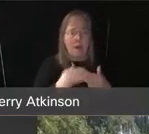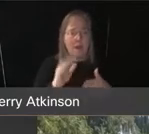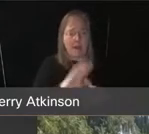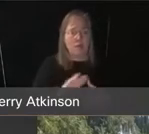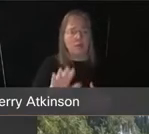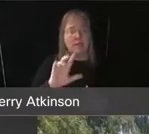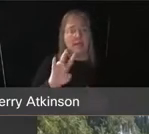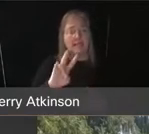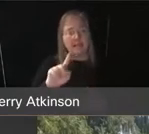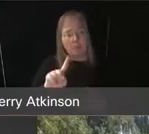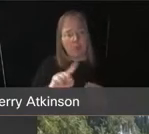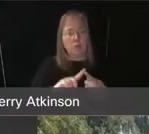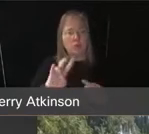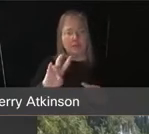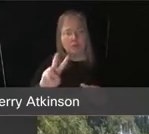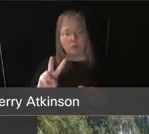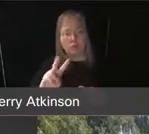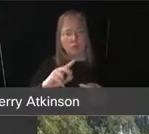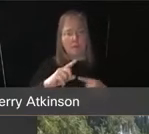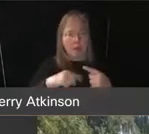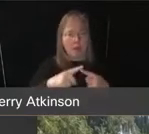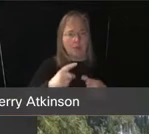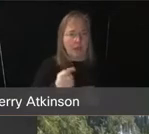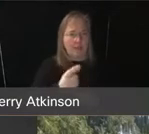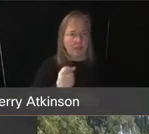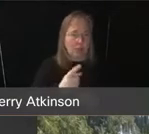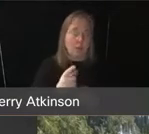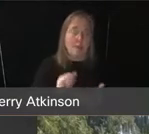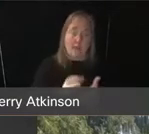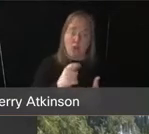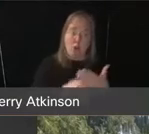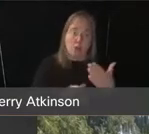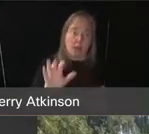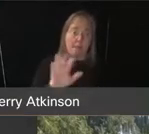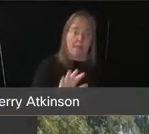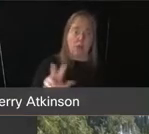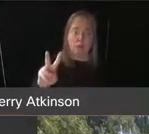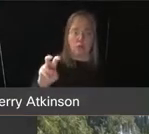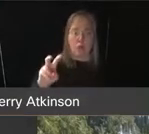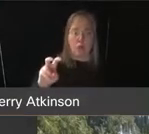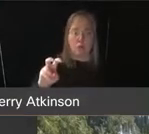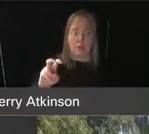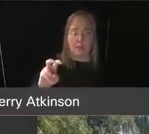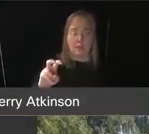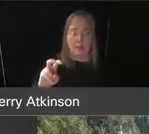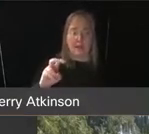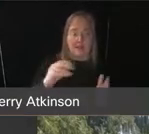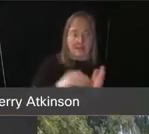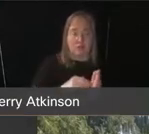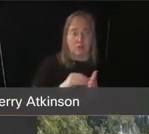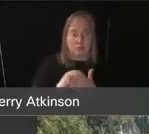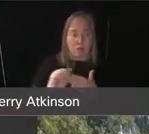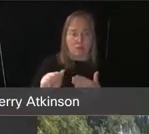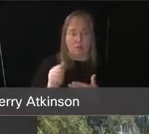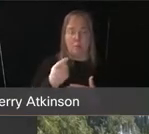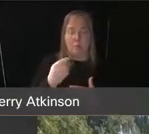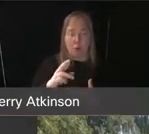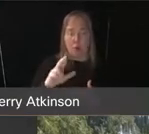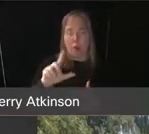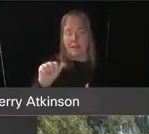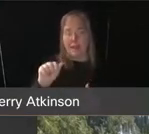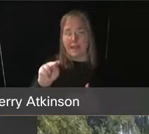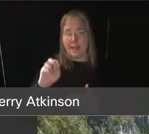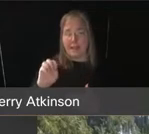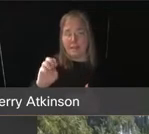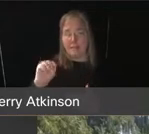71 to 72 miles each year. And it costs about $200,000 per lane mile for us to repave. When we